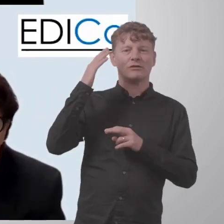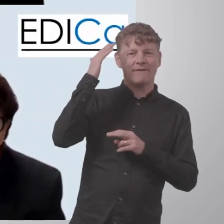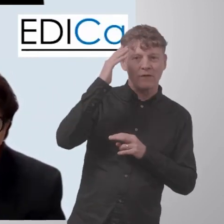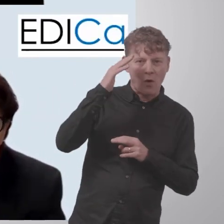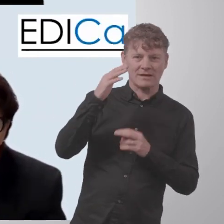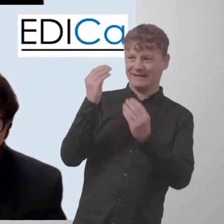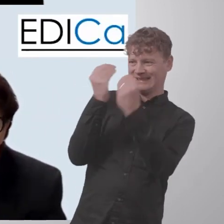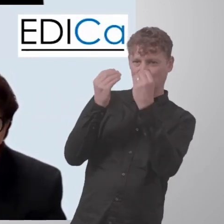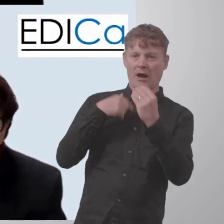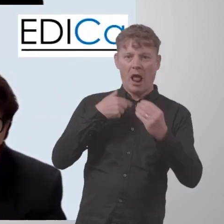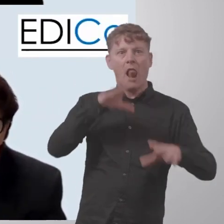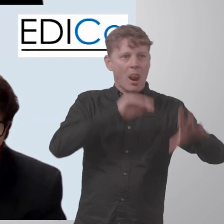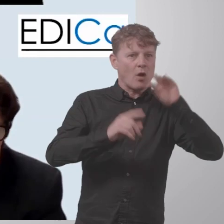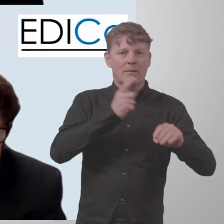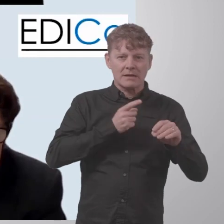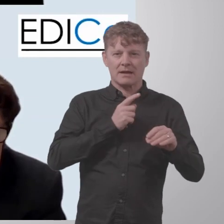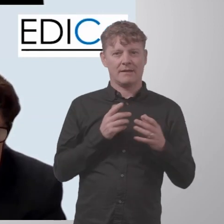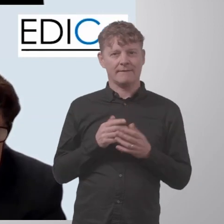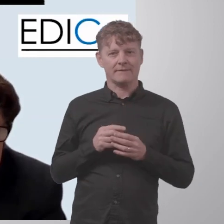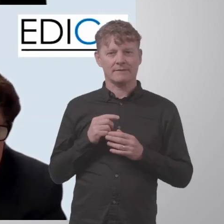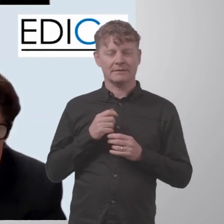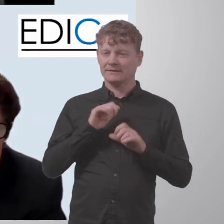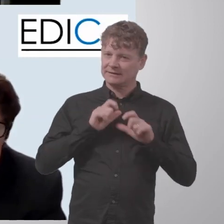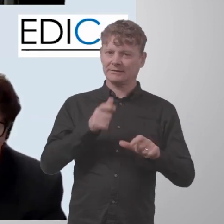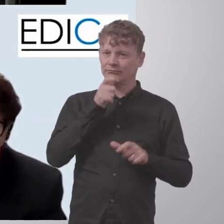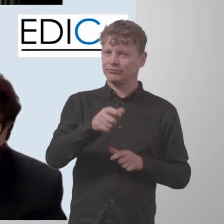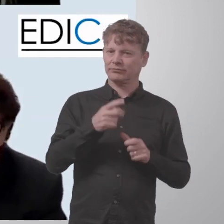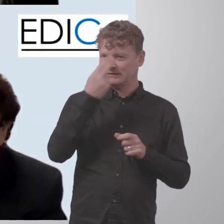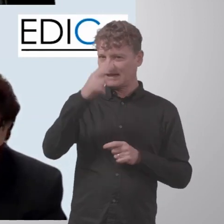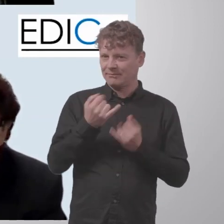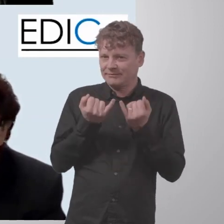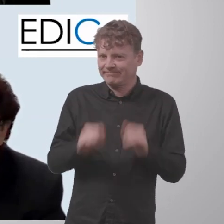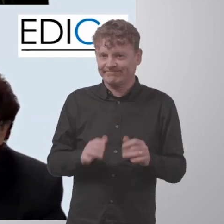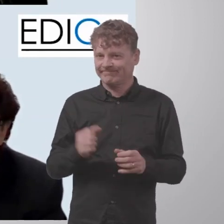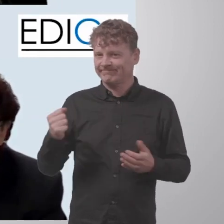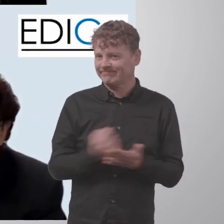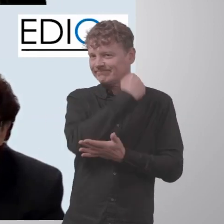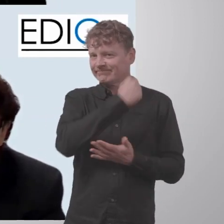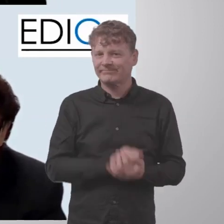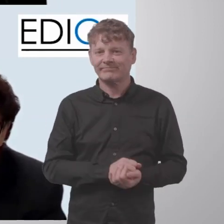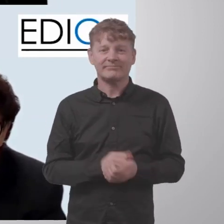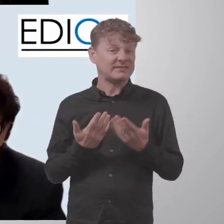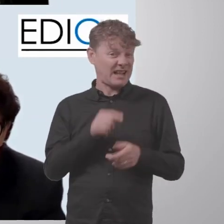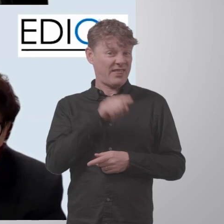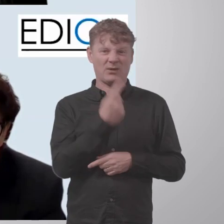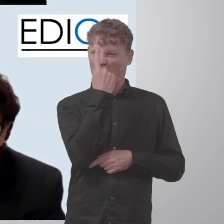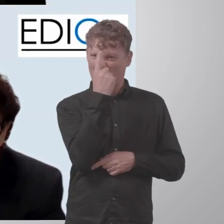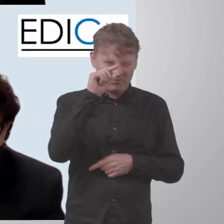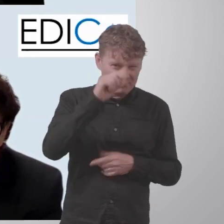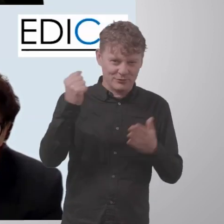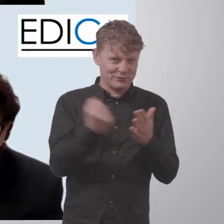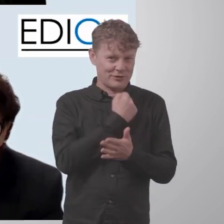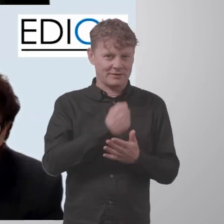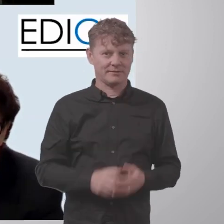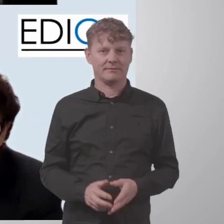get people's names properly spoken. But sometimes that is the only regret I have. That's not a great answer, but